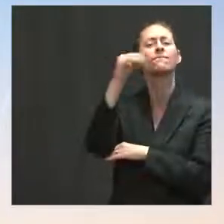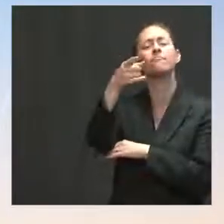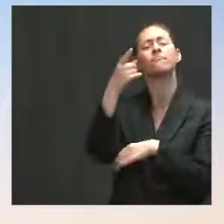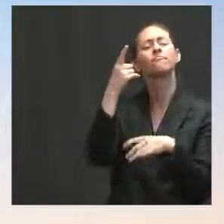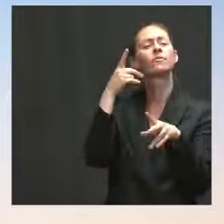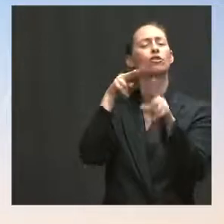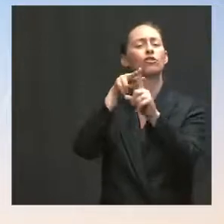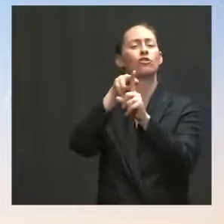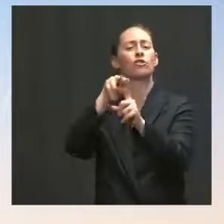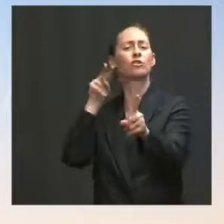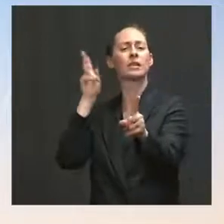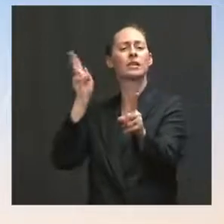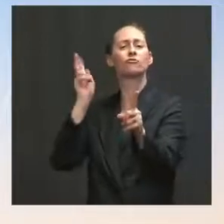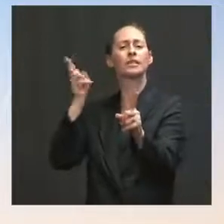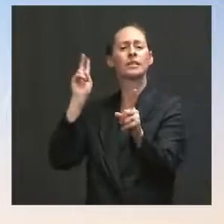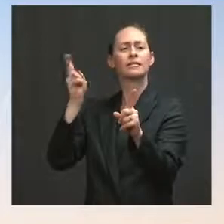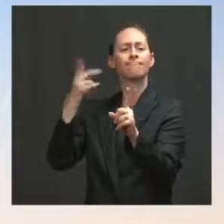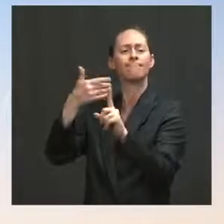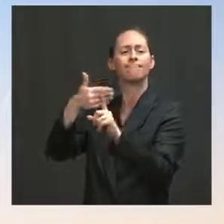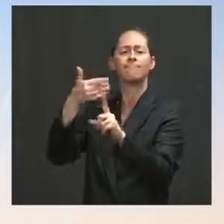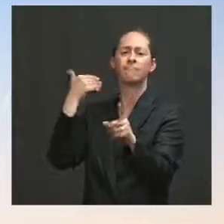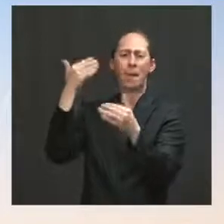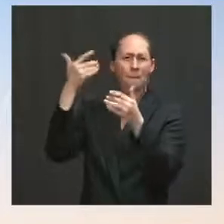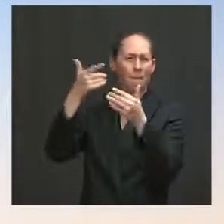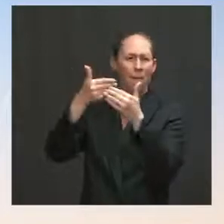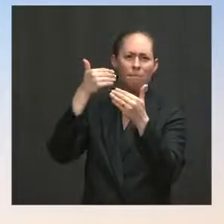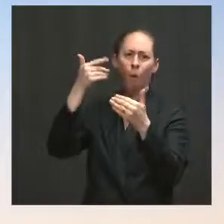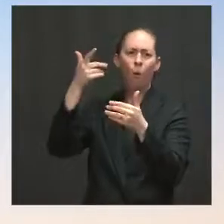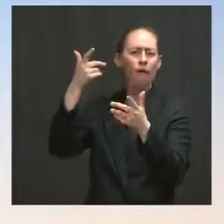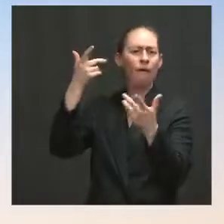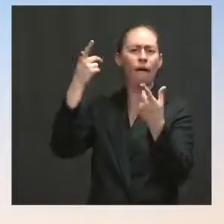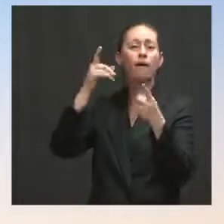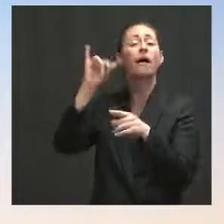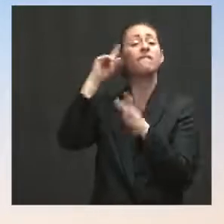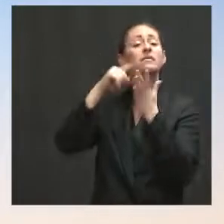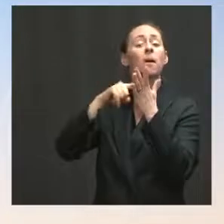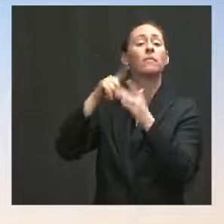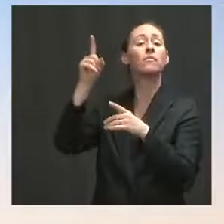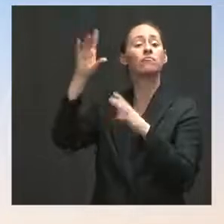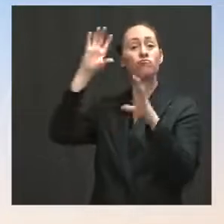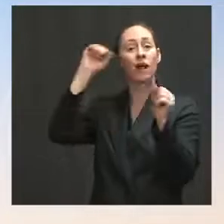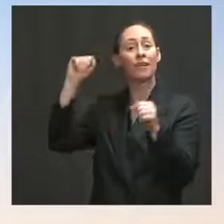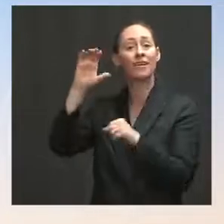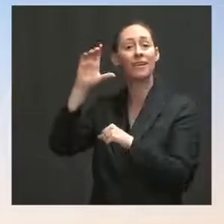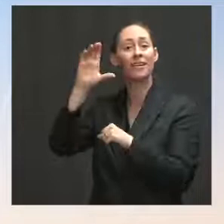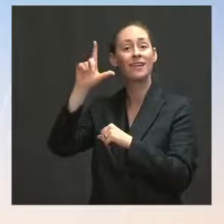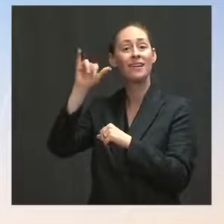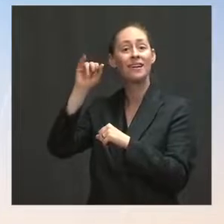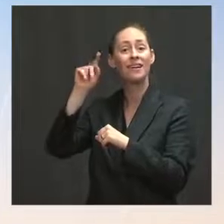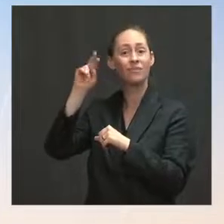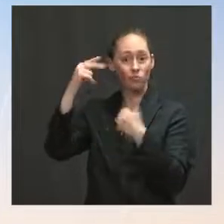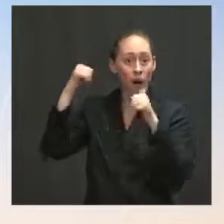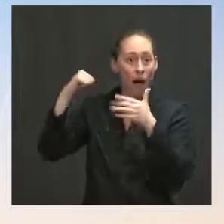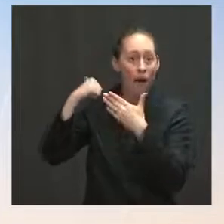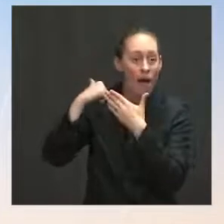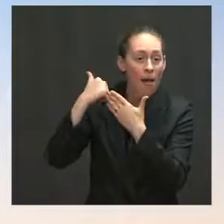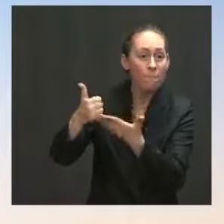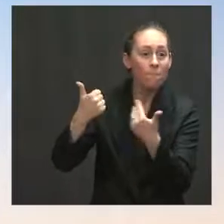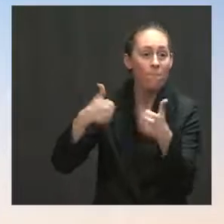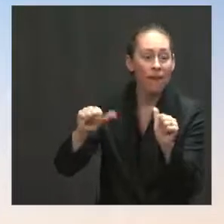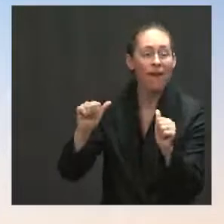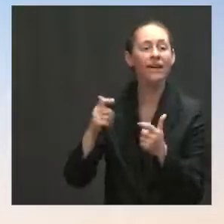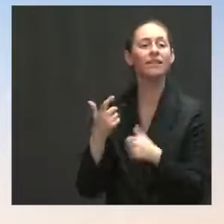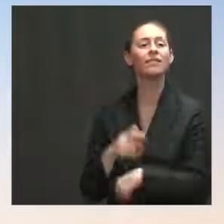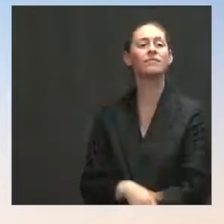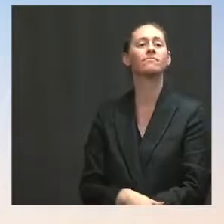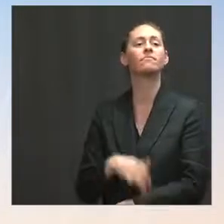Haiti? Bill Clinton helped Joan Bertrand Aristide go back into power. Condi Rice went